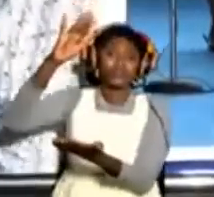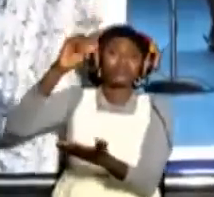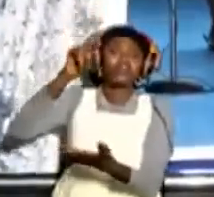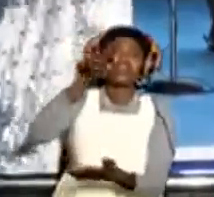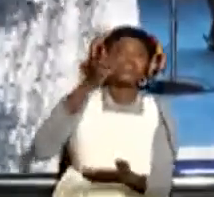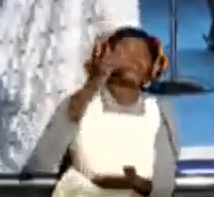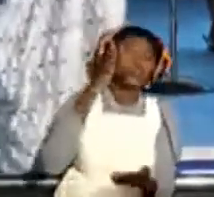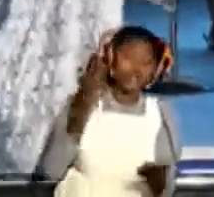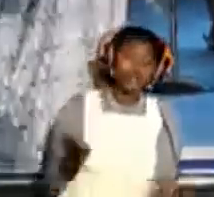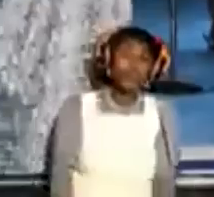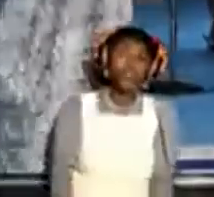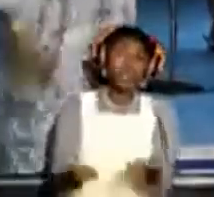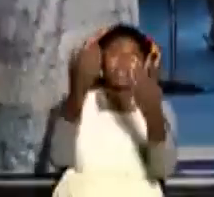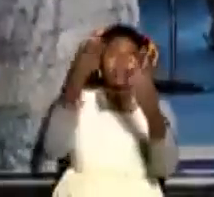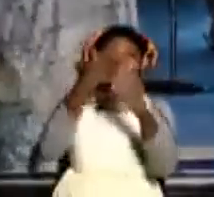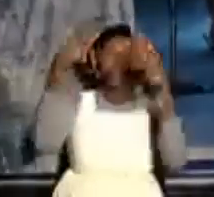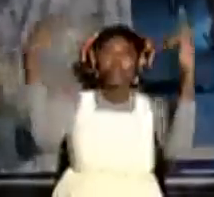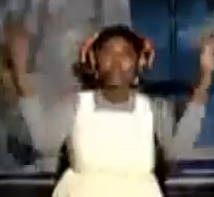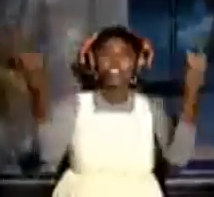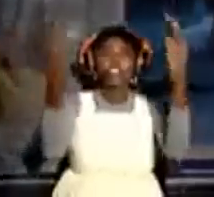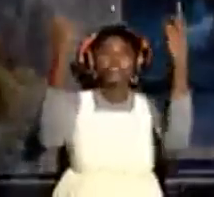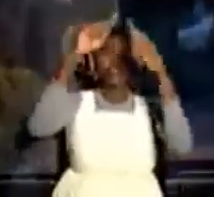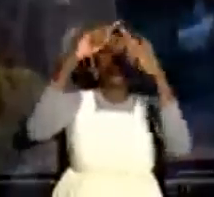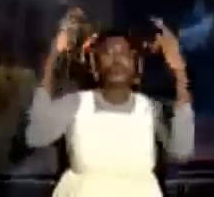You will rise from victory to victory.